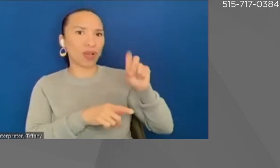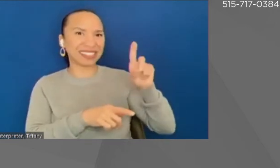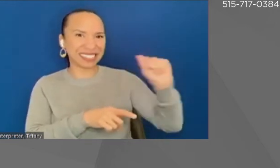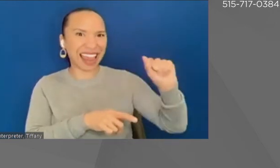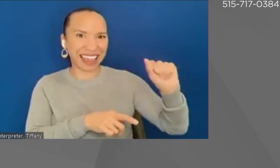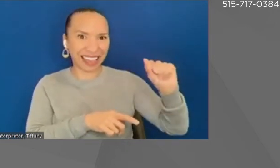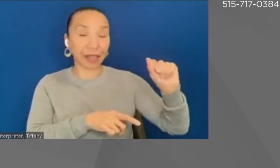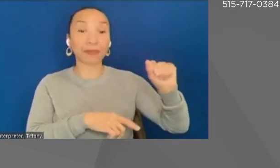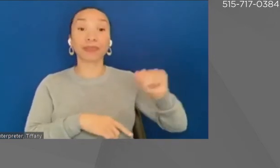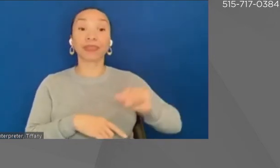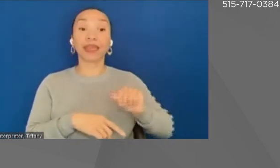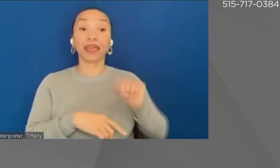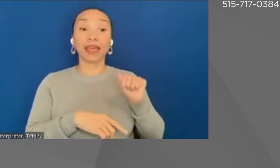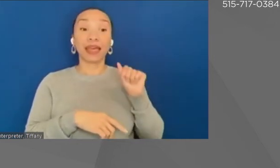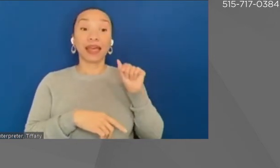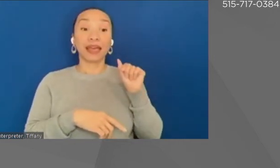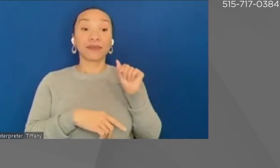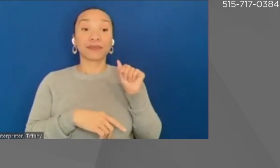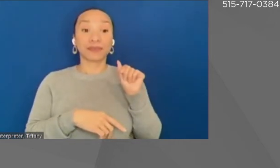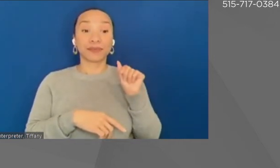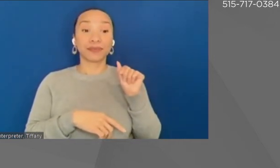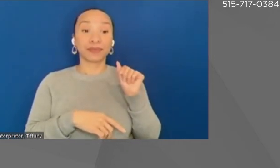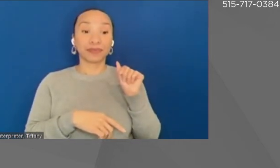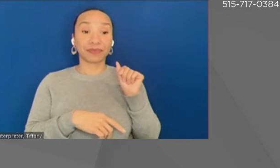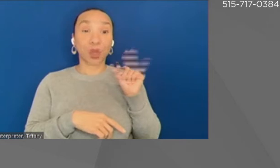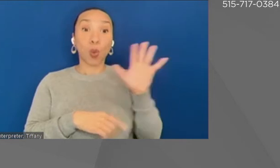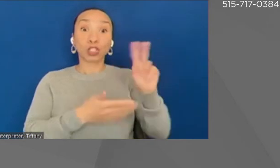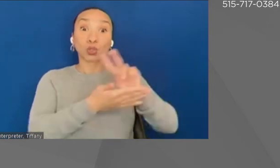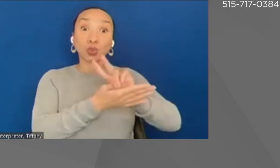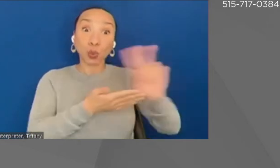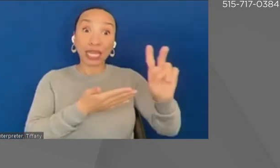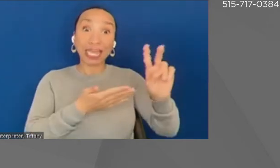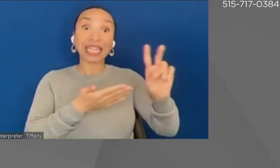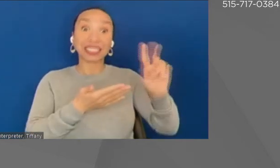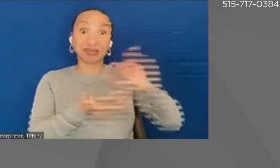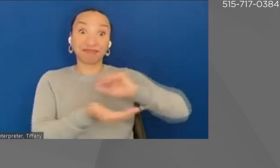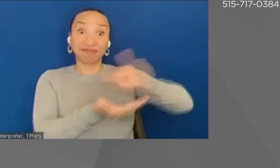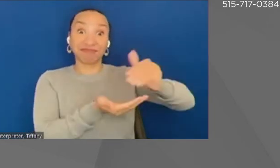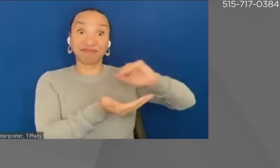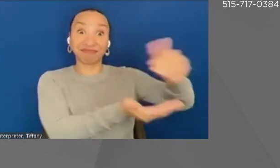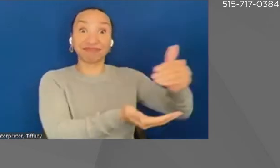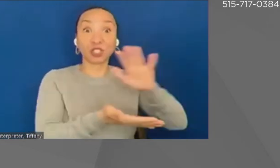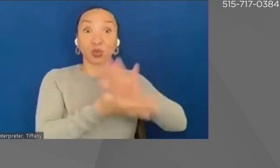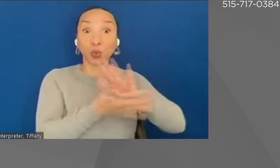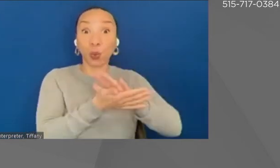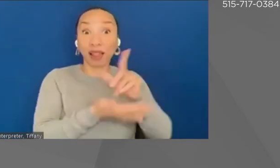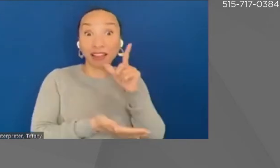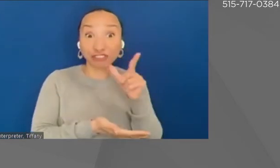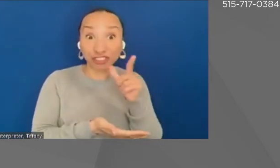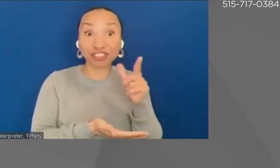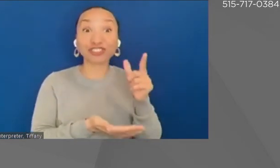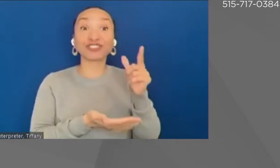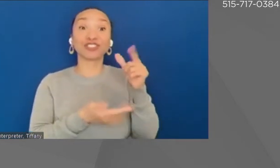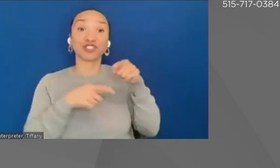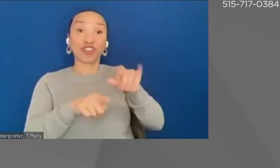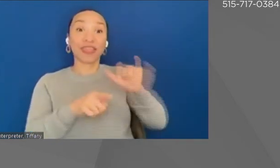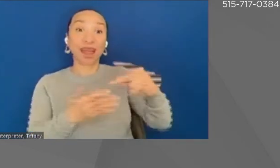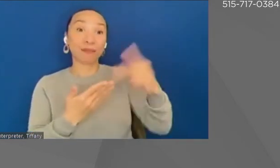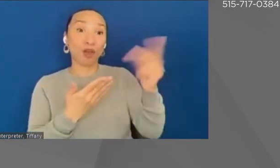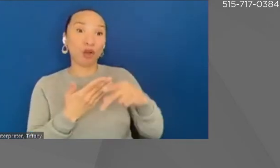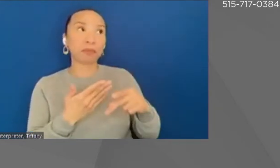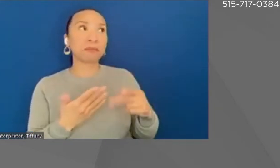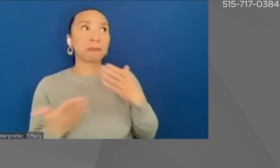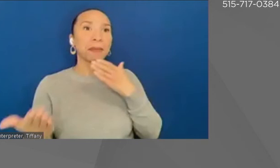the mail came 2 weeks worth of school lunches for the summer school meal program. And maybe that's a good